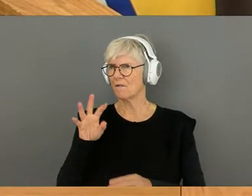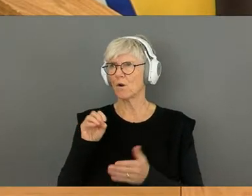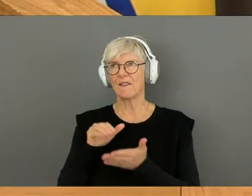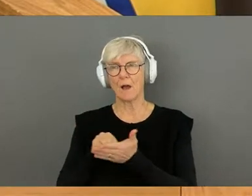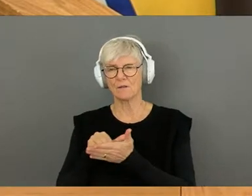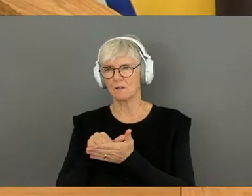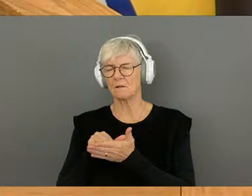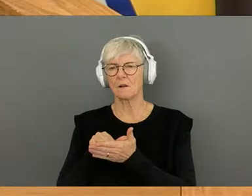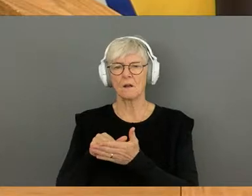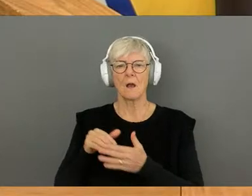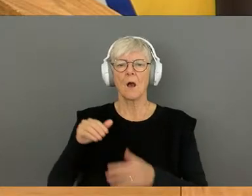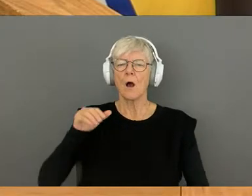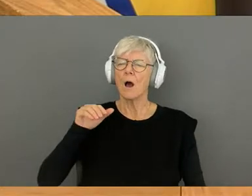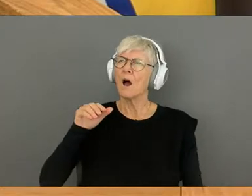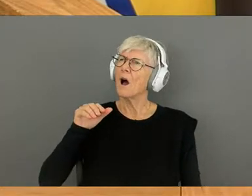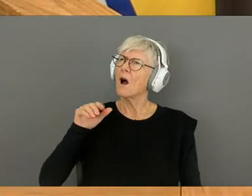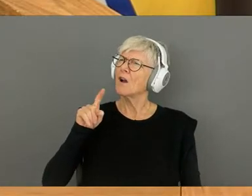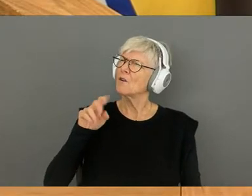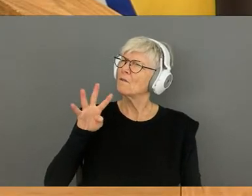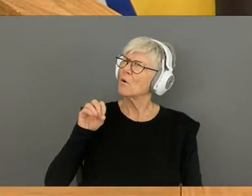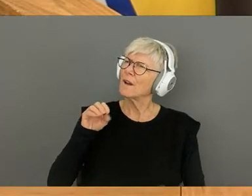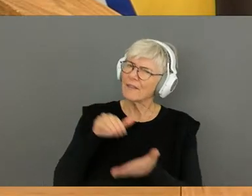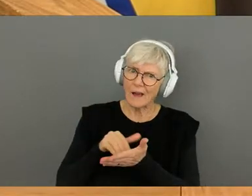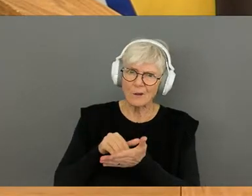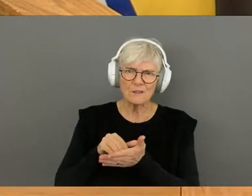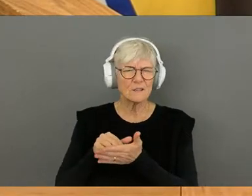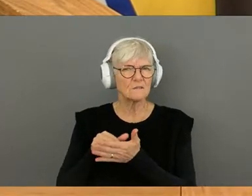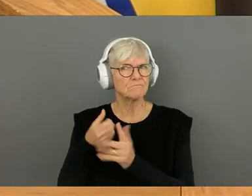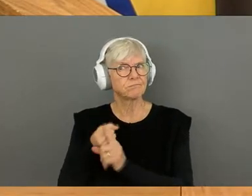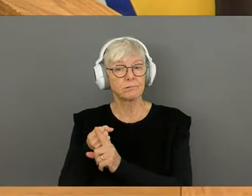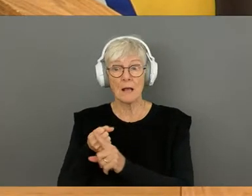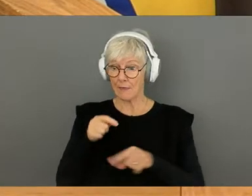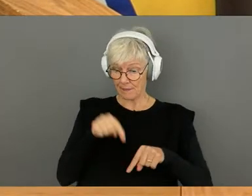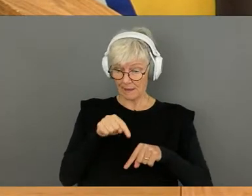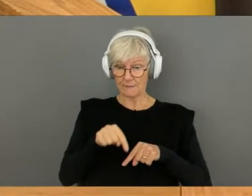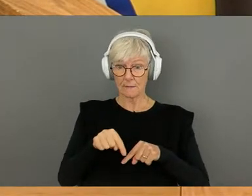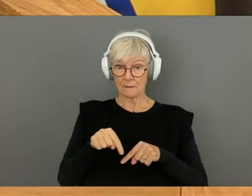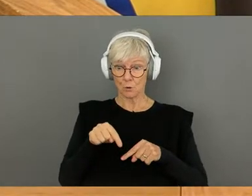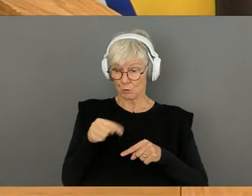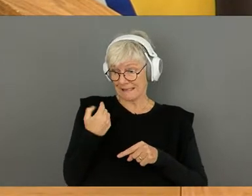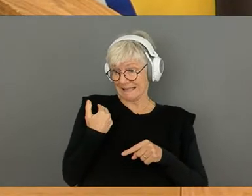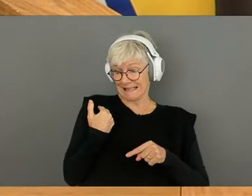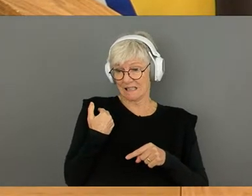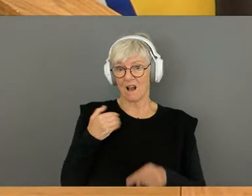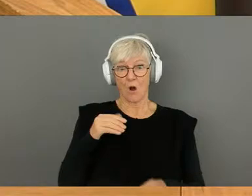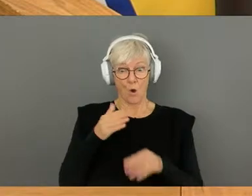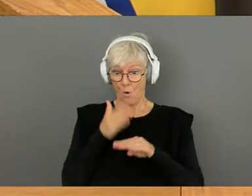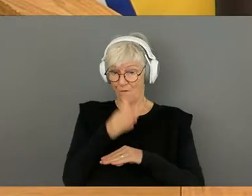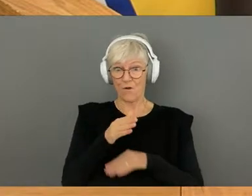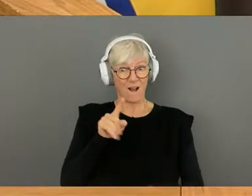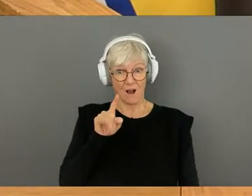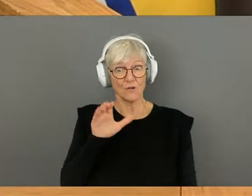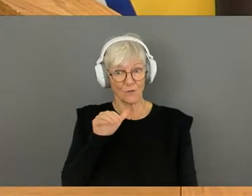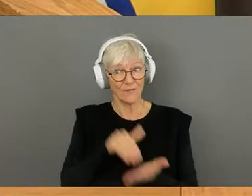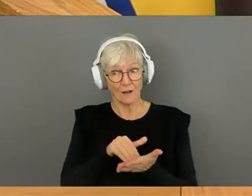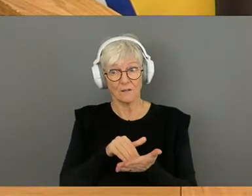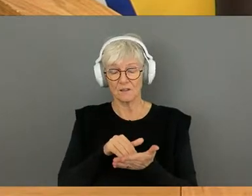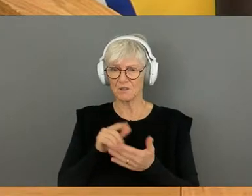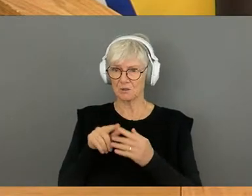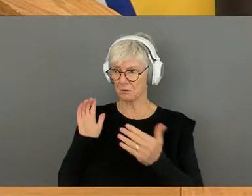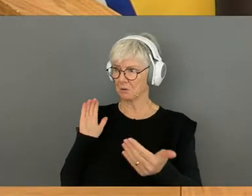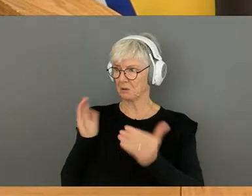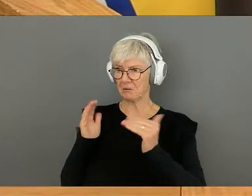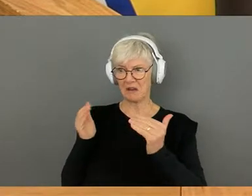around 140,000. We were well over 100,000 with this one. Just to give you an idea of apples to